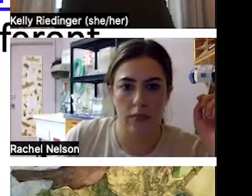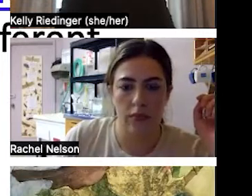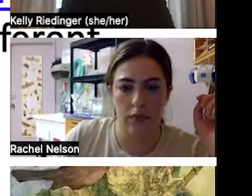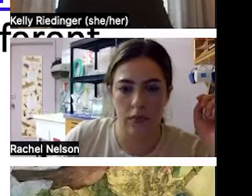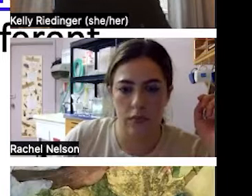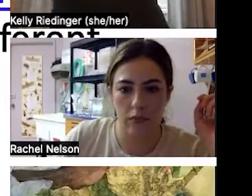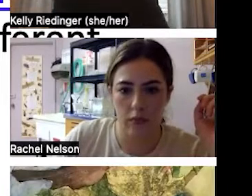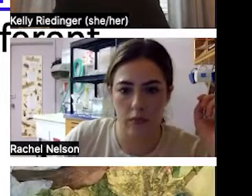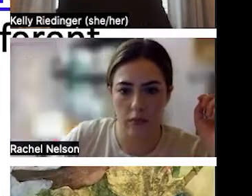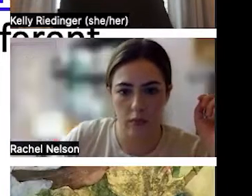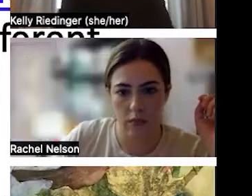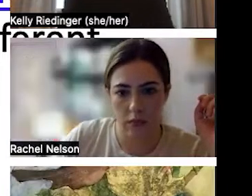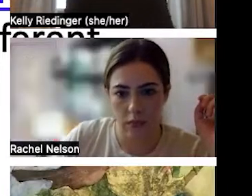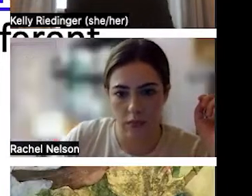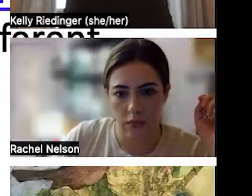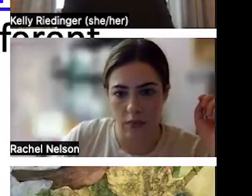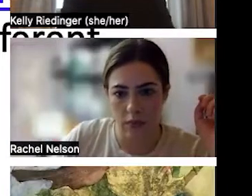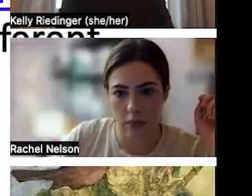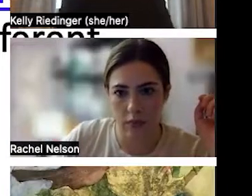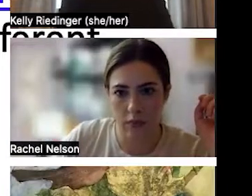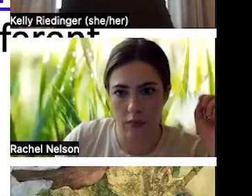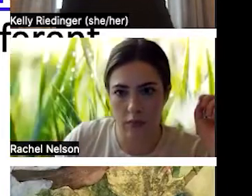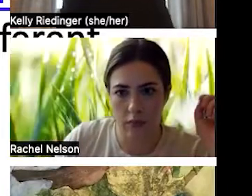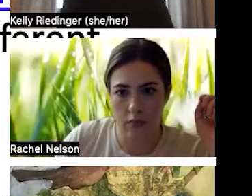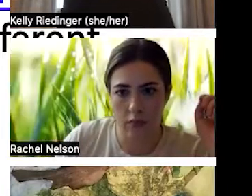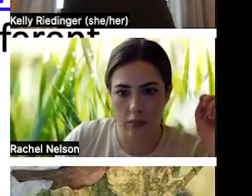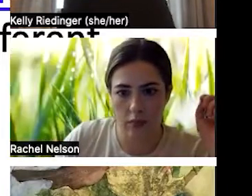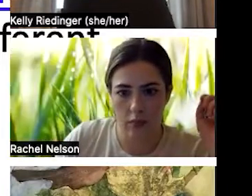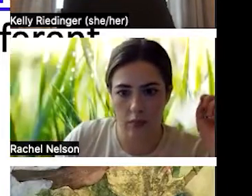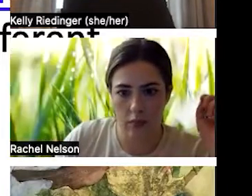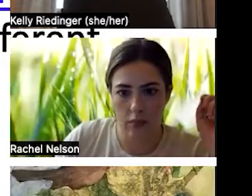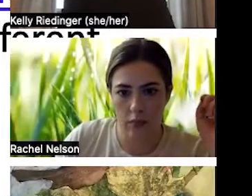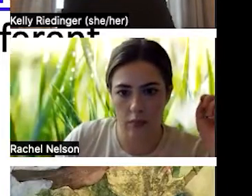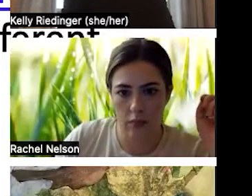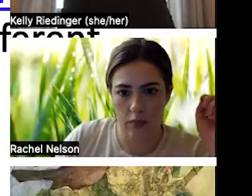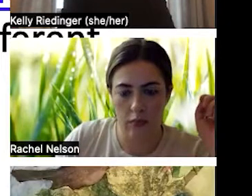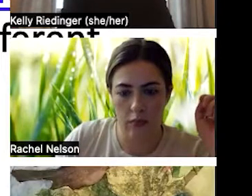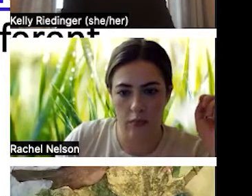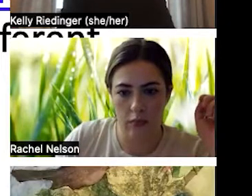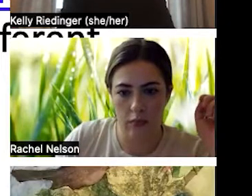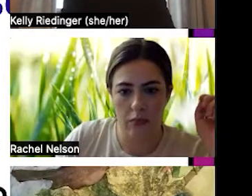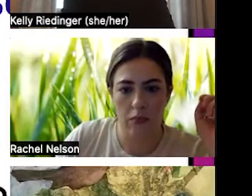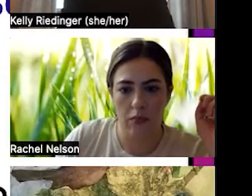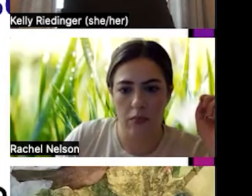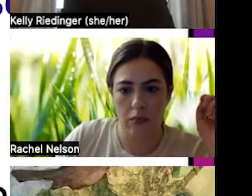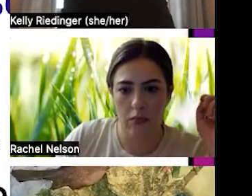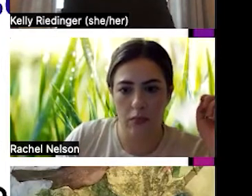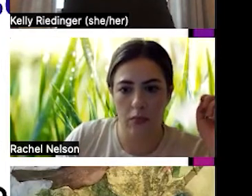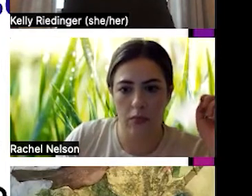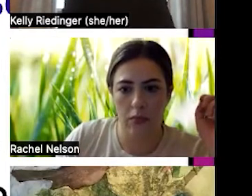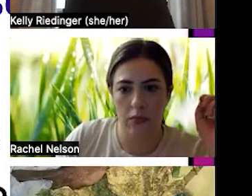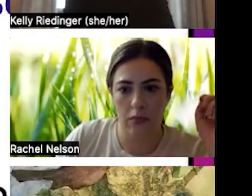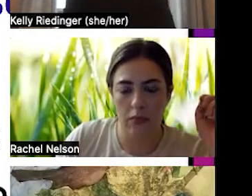been sent to you in advance so that you know who is going to be speaking. And we will go to the next slide